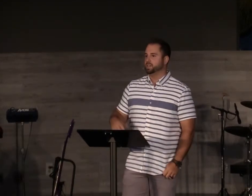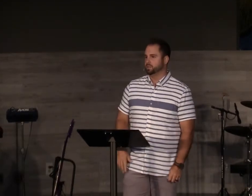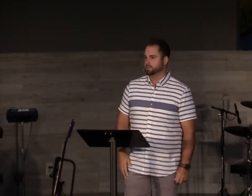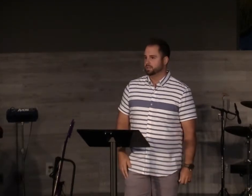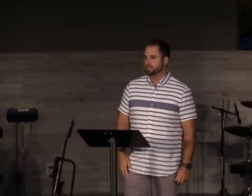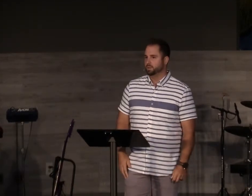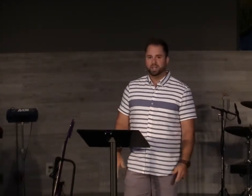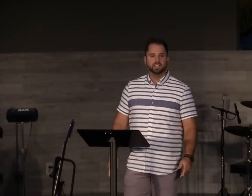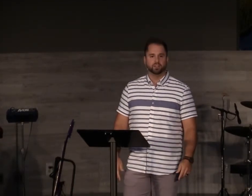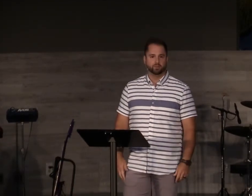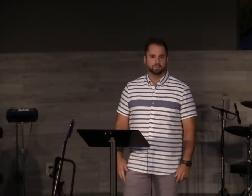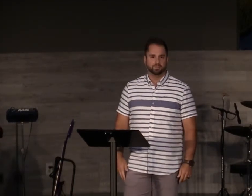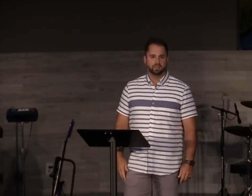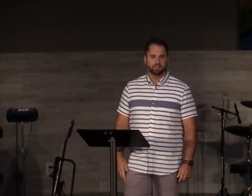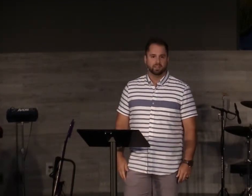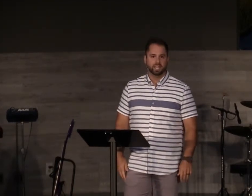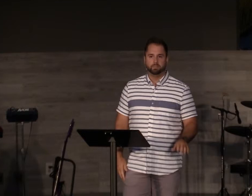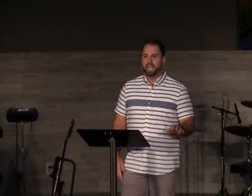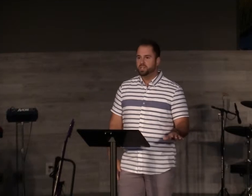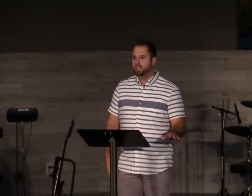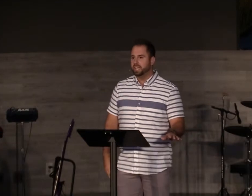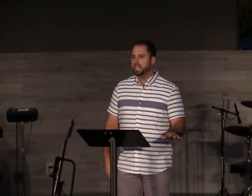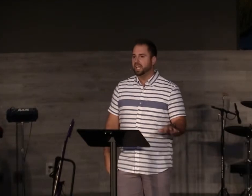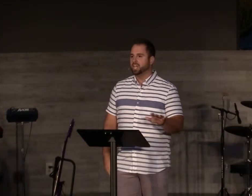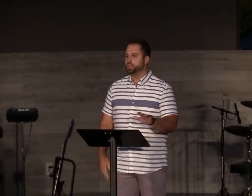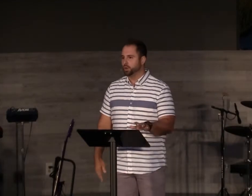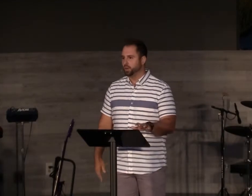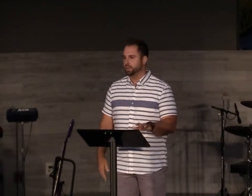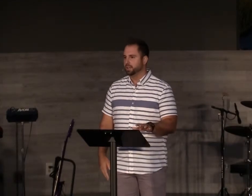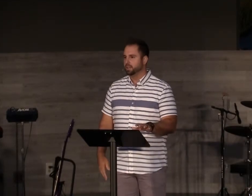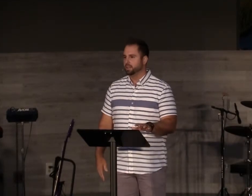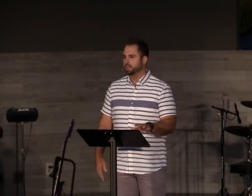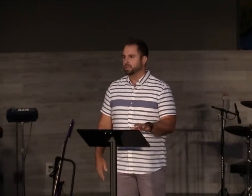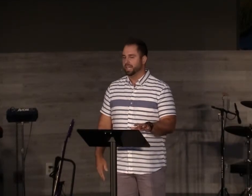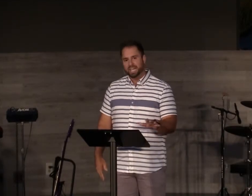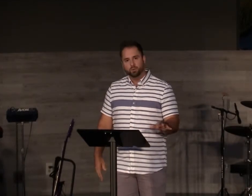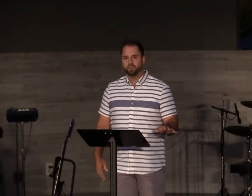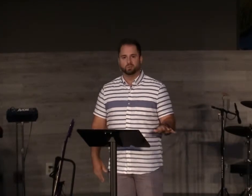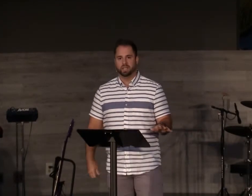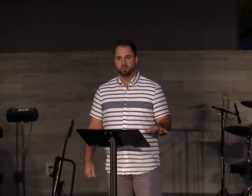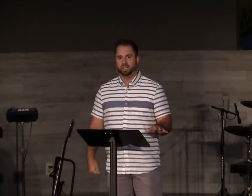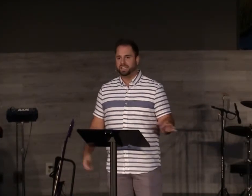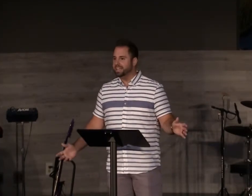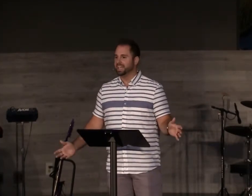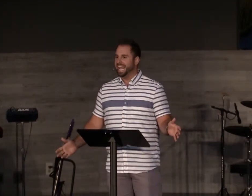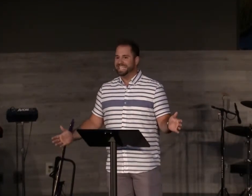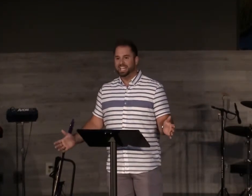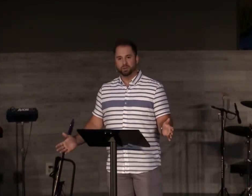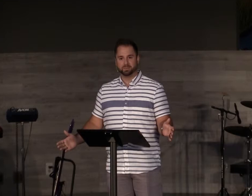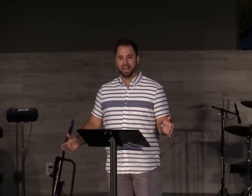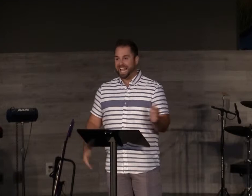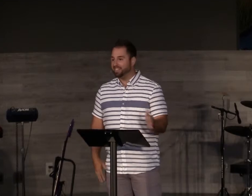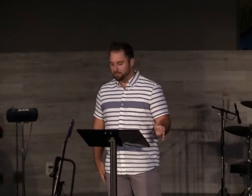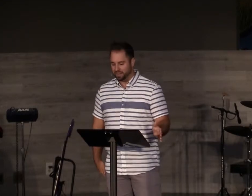of angels. But what did he do? He patiently endured the evil of other people. He didn't. He